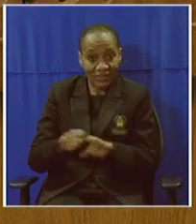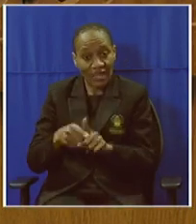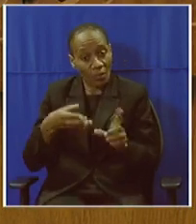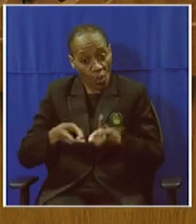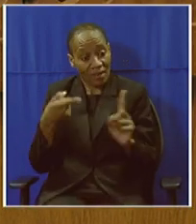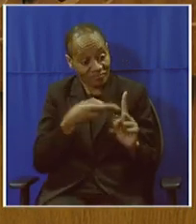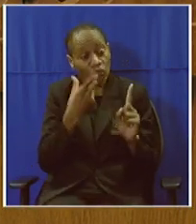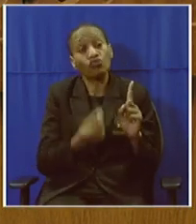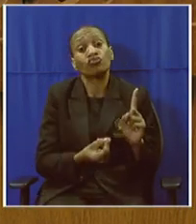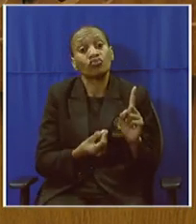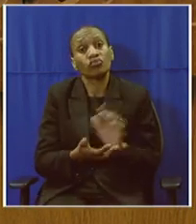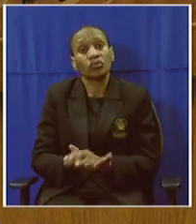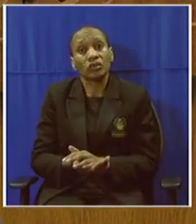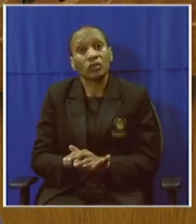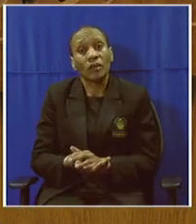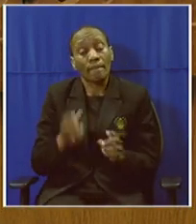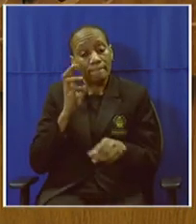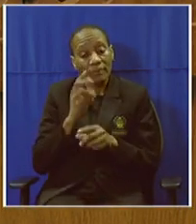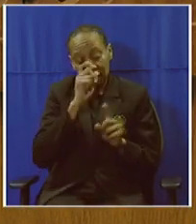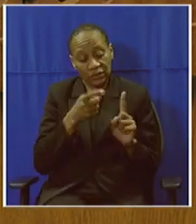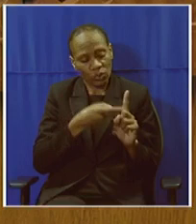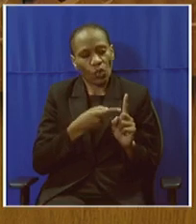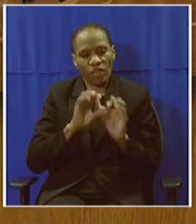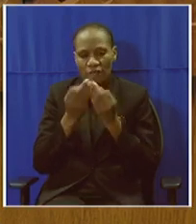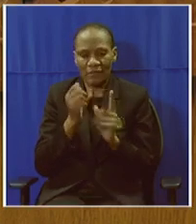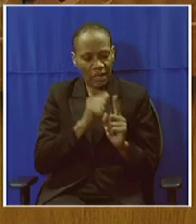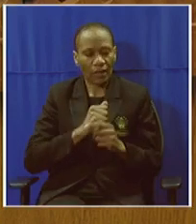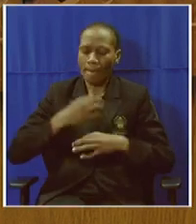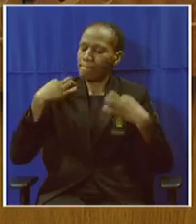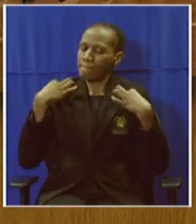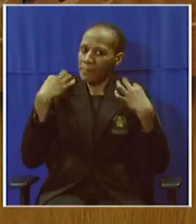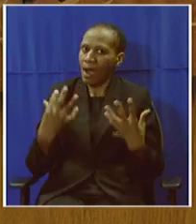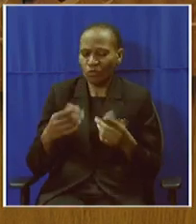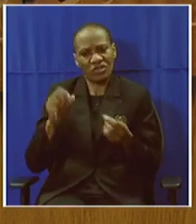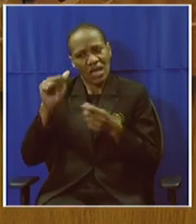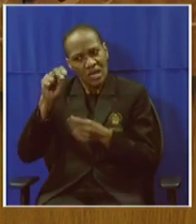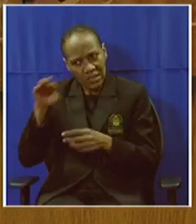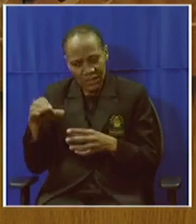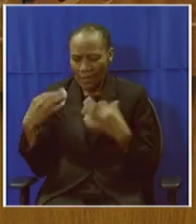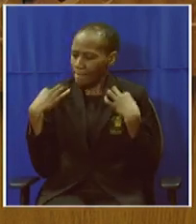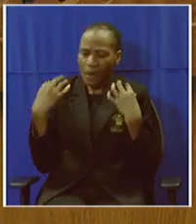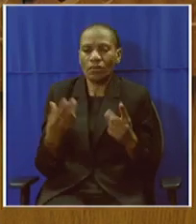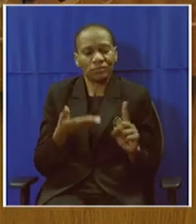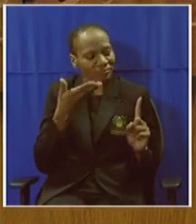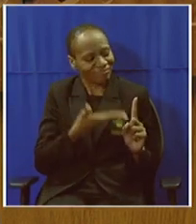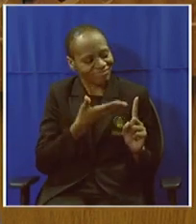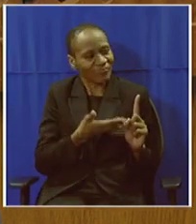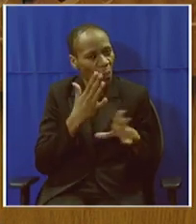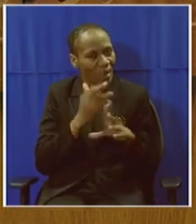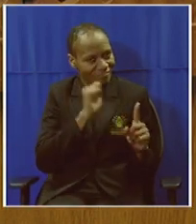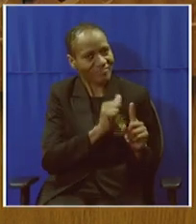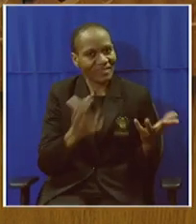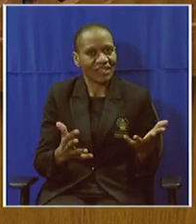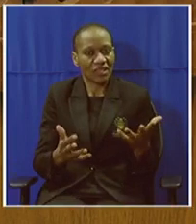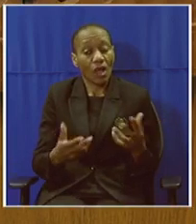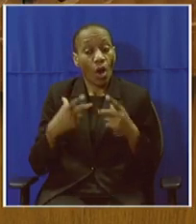did. Ms. Hlongwa made her family proud as well as her colleagues, and may they continue